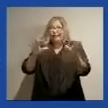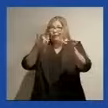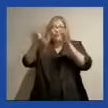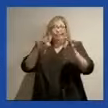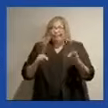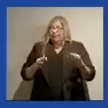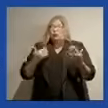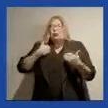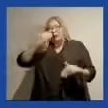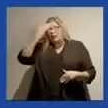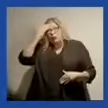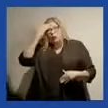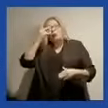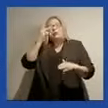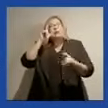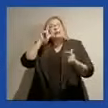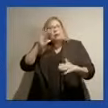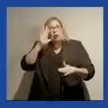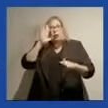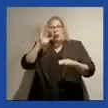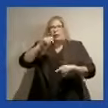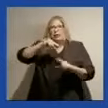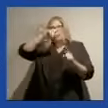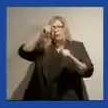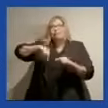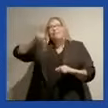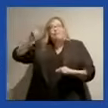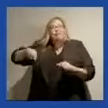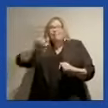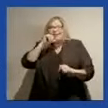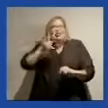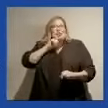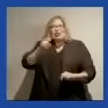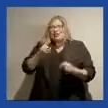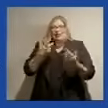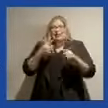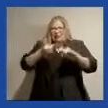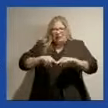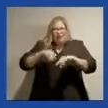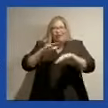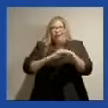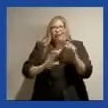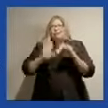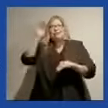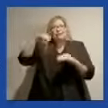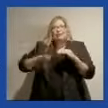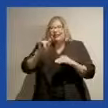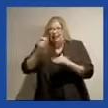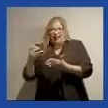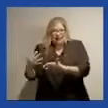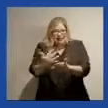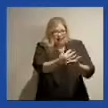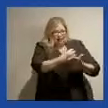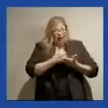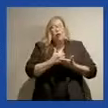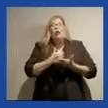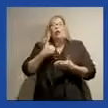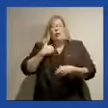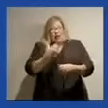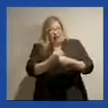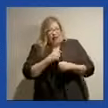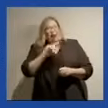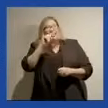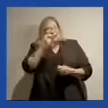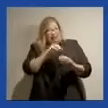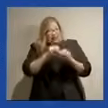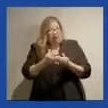lot of volatility, a lot of questions as it relates to tax collections. Those tax collections came in. November numbers